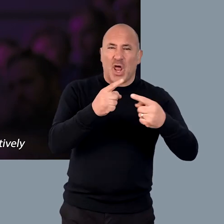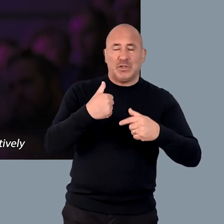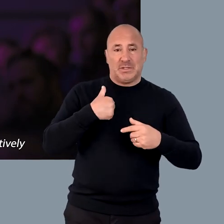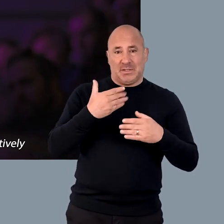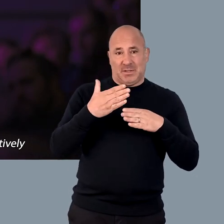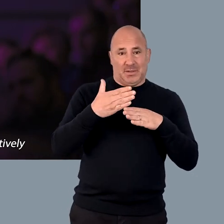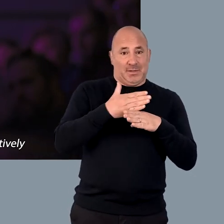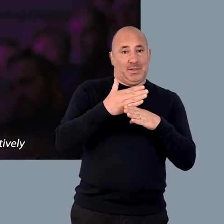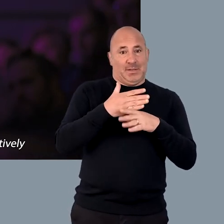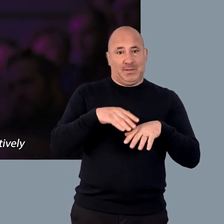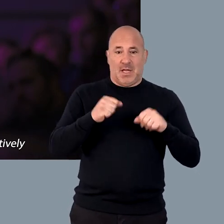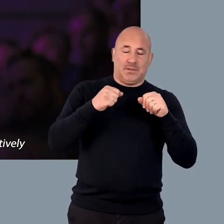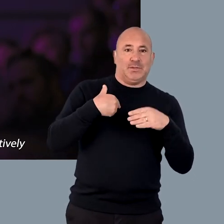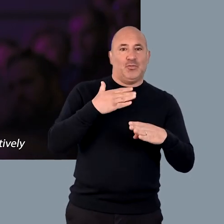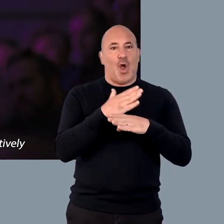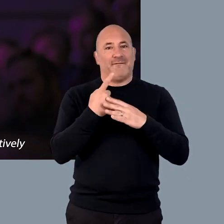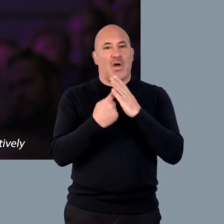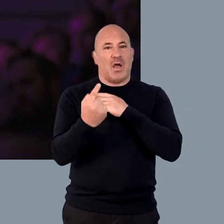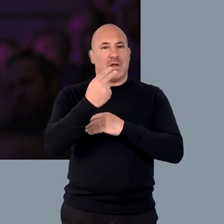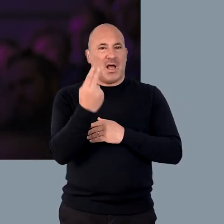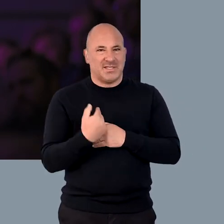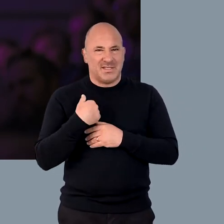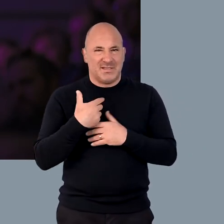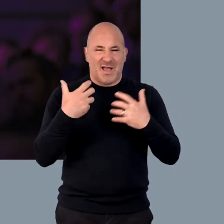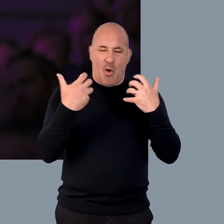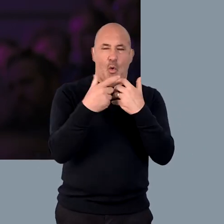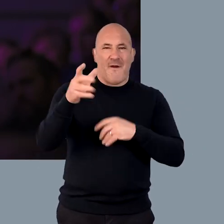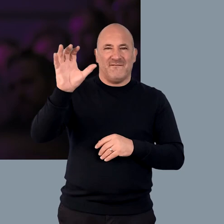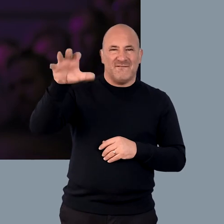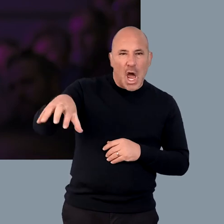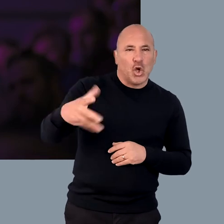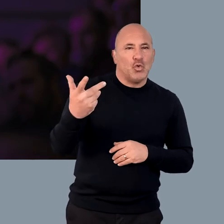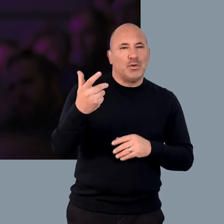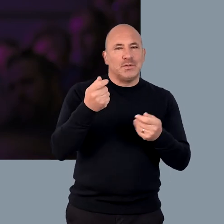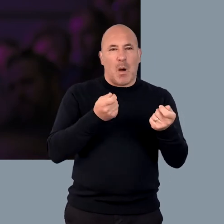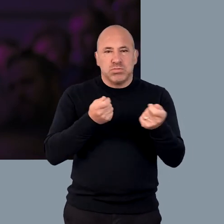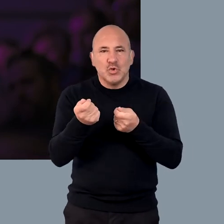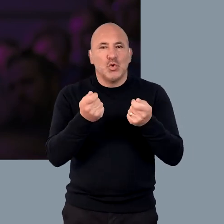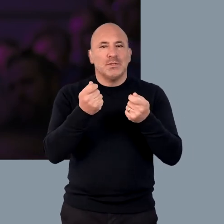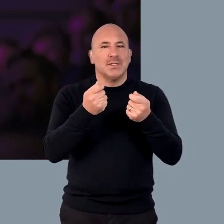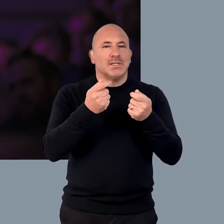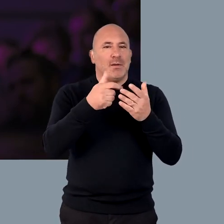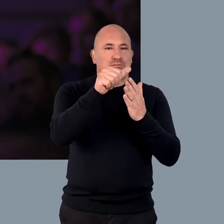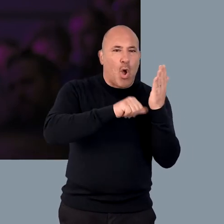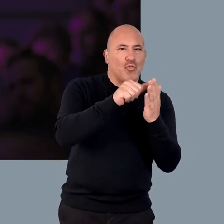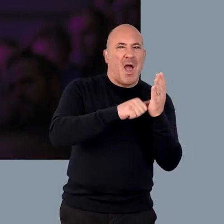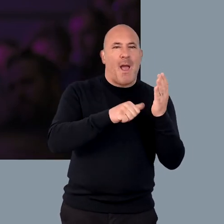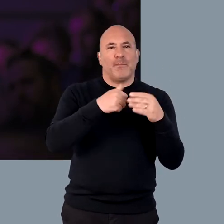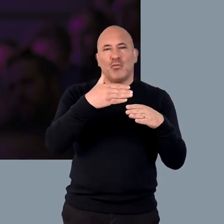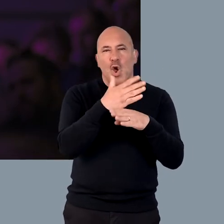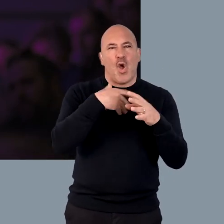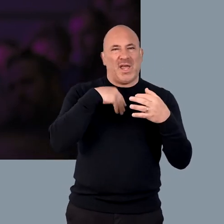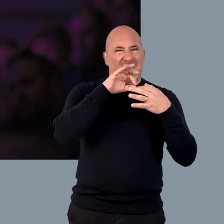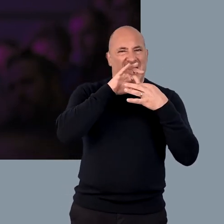the challenge that I find often as a relatively Early career freelance artist is how to